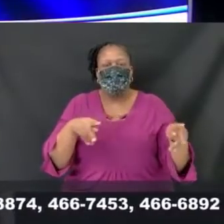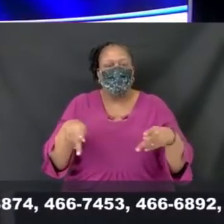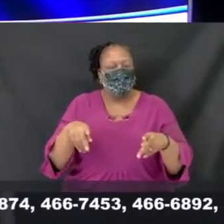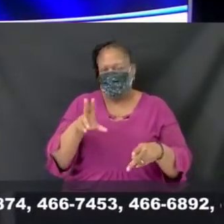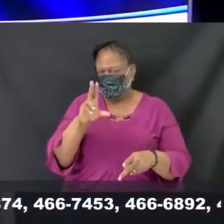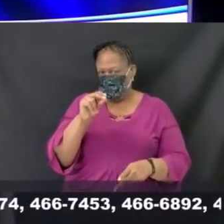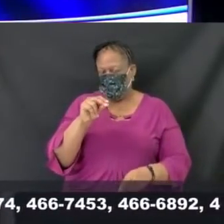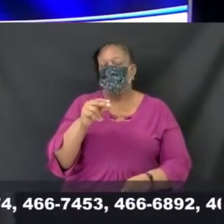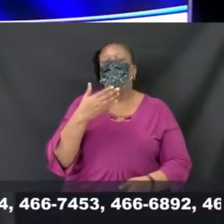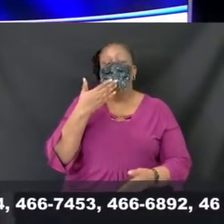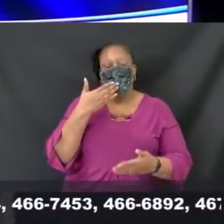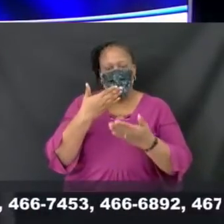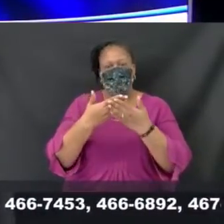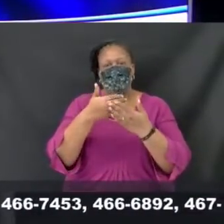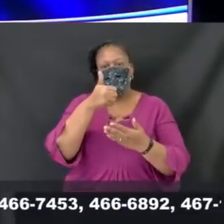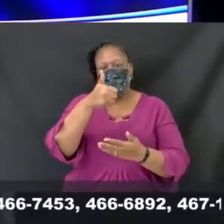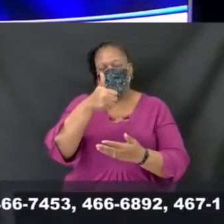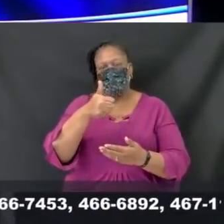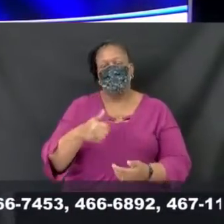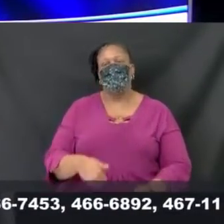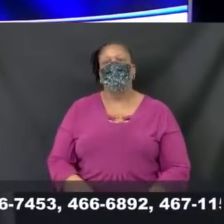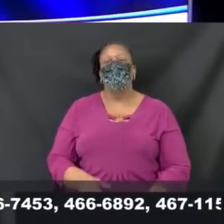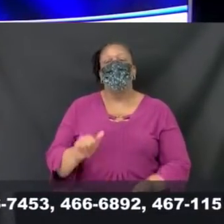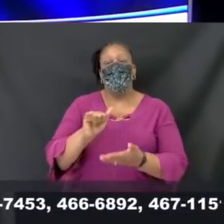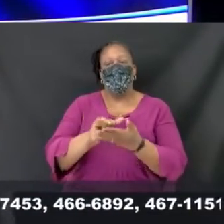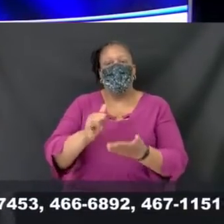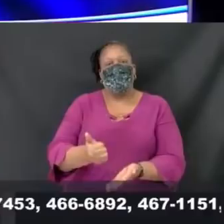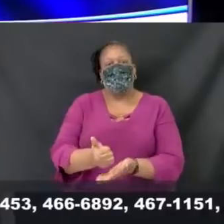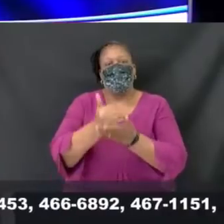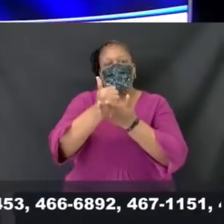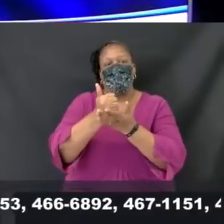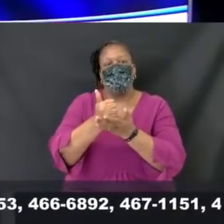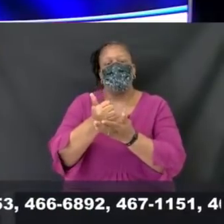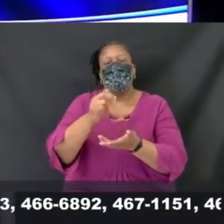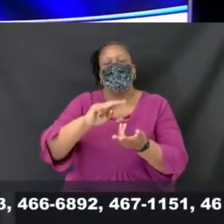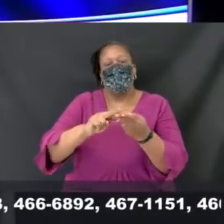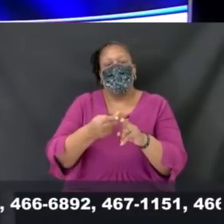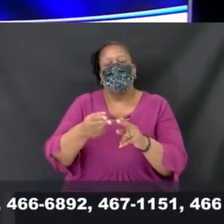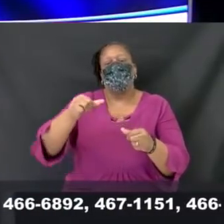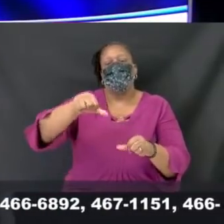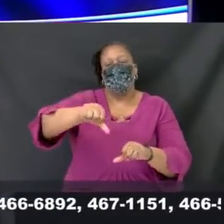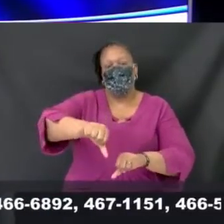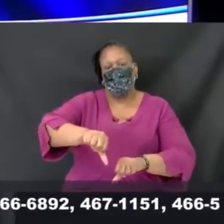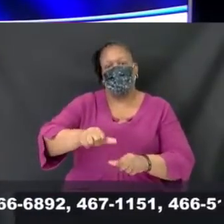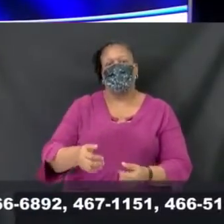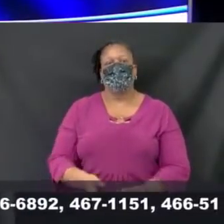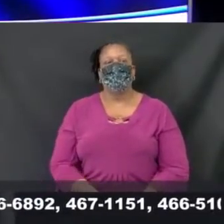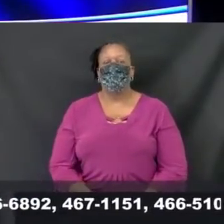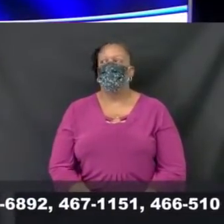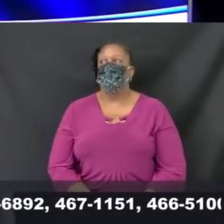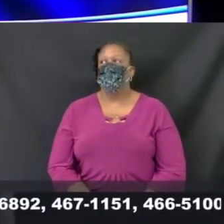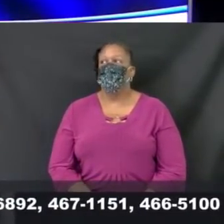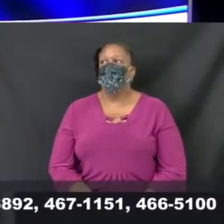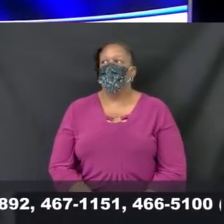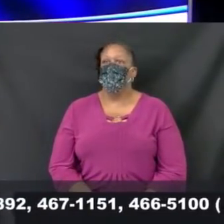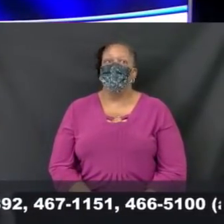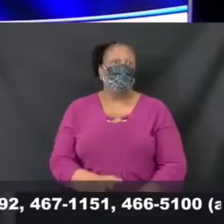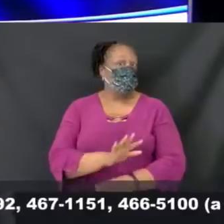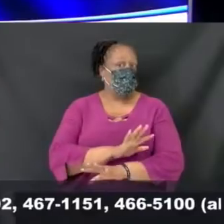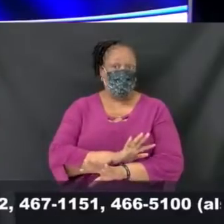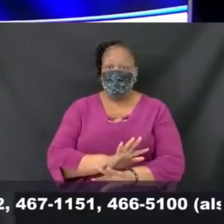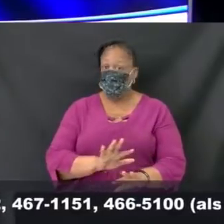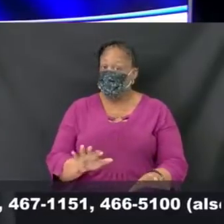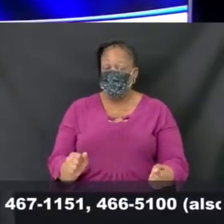the number of new infections that we are seeing in the Federation. We do not want you to become complacent,